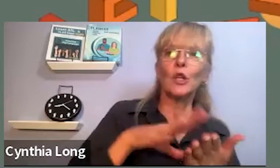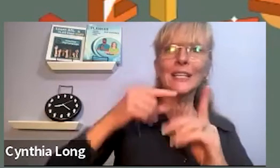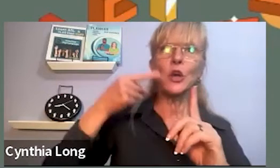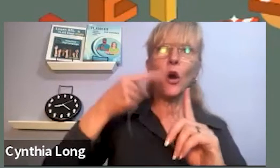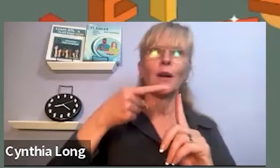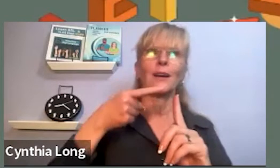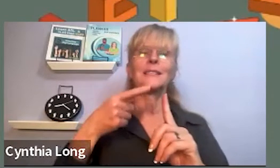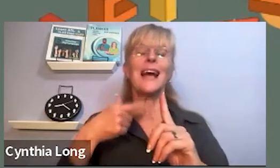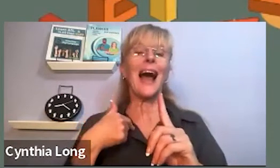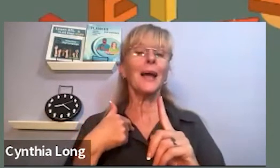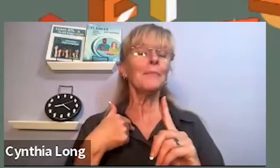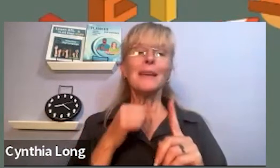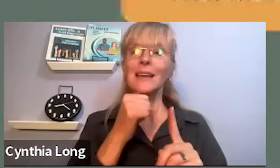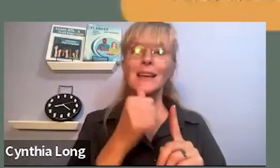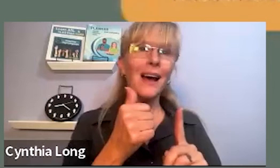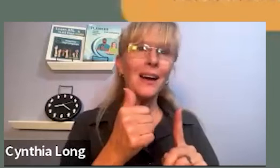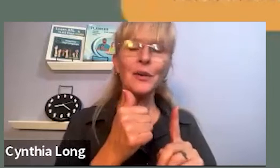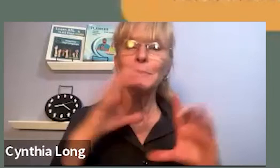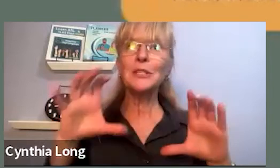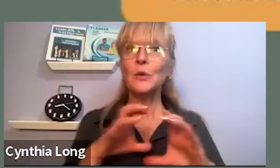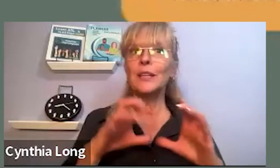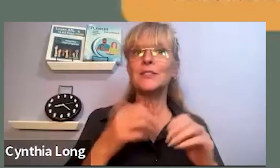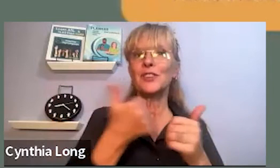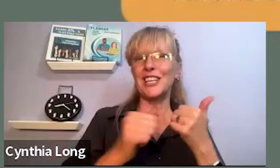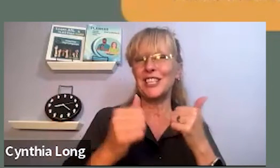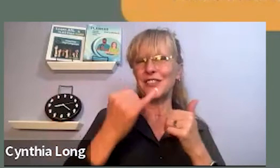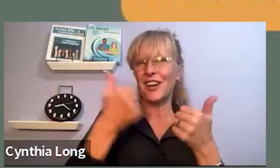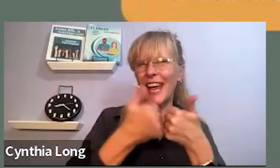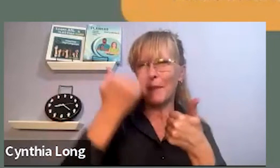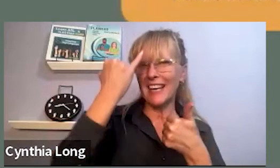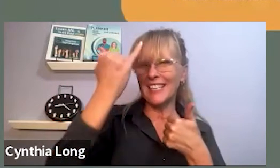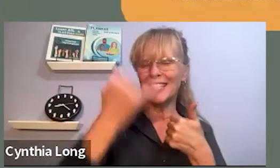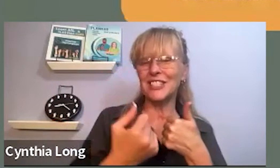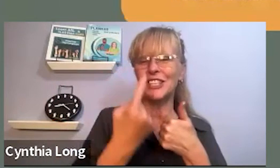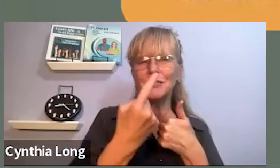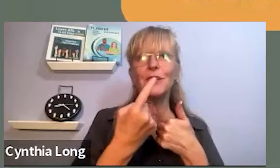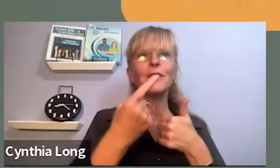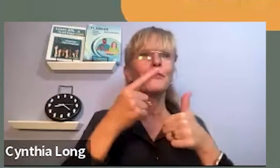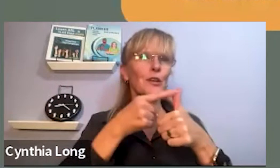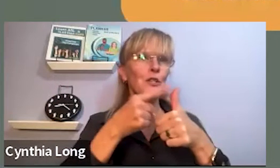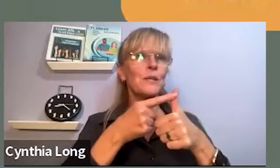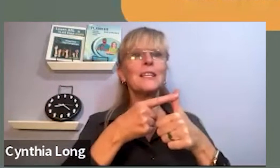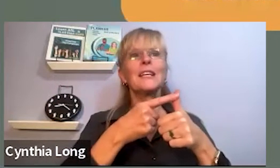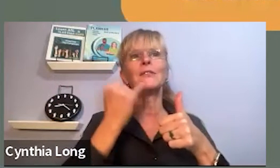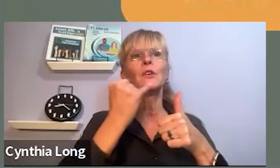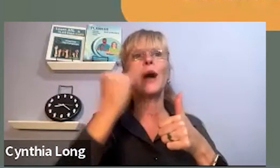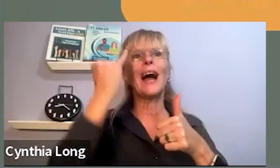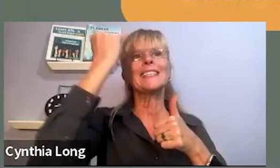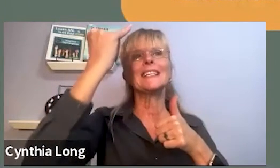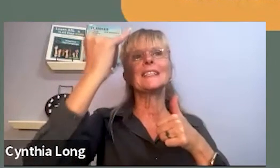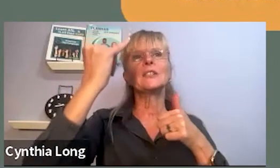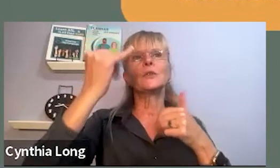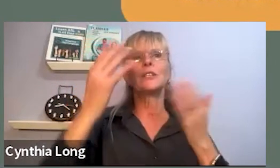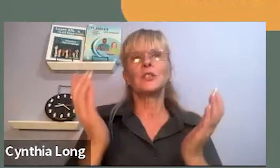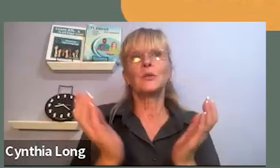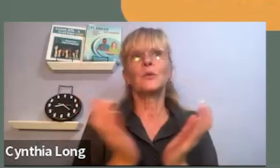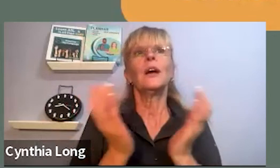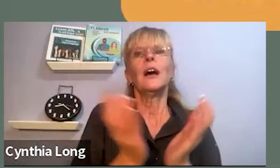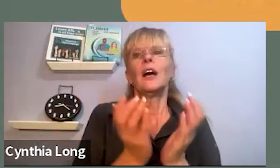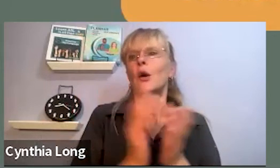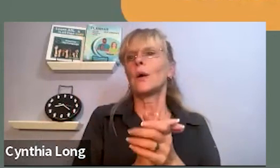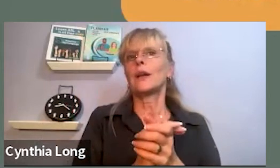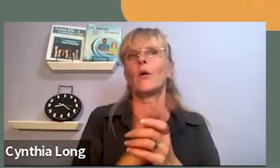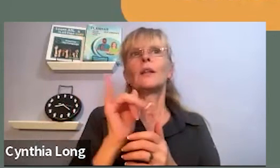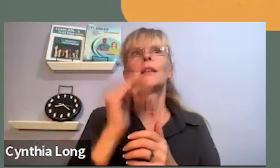So learning targets. I'm not going to be doing this for each of our game ideas, just for the first one to give you ideas to get